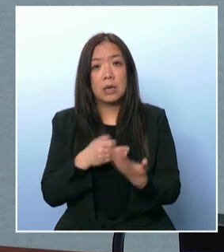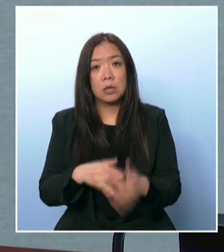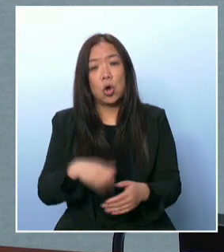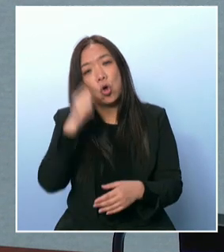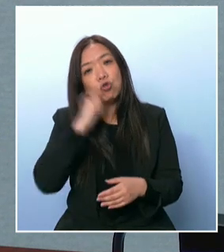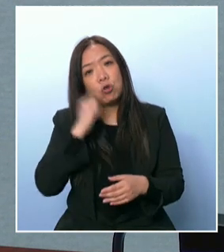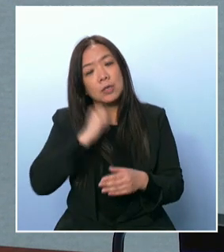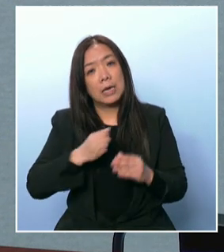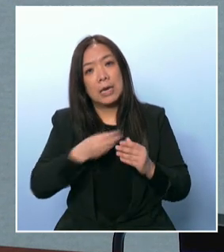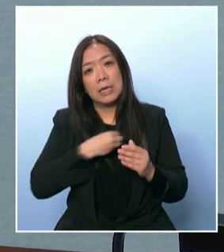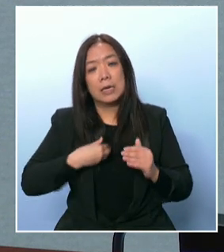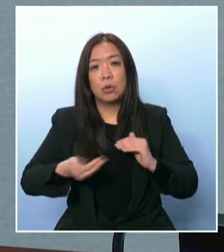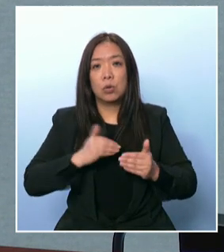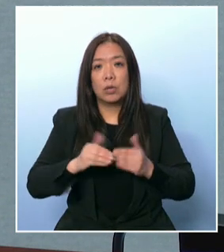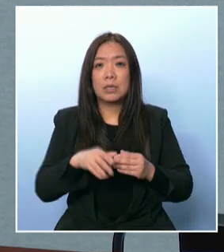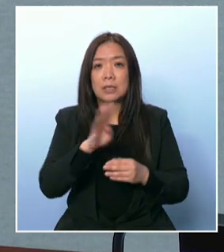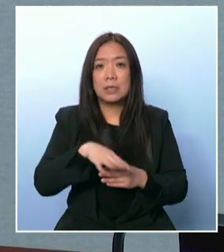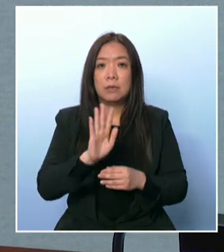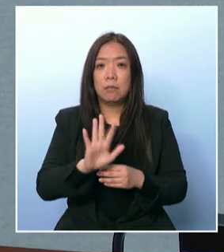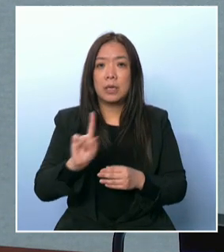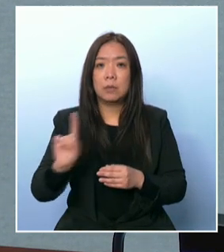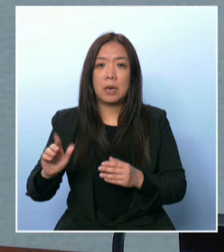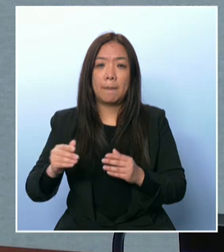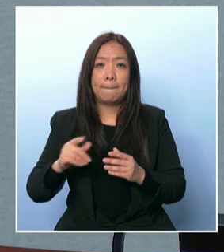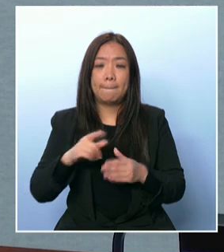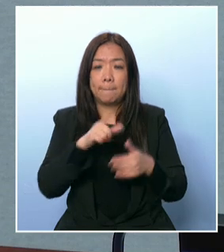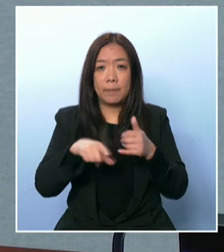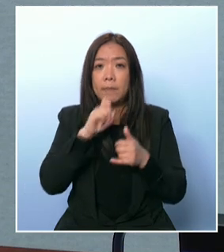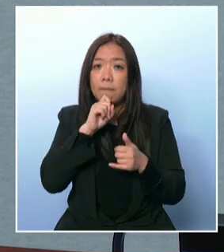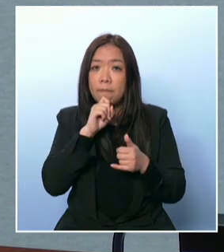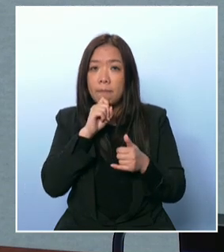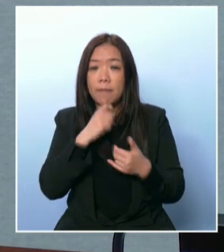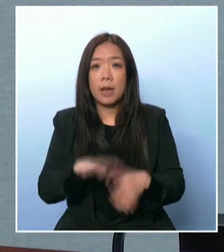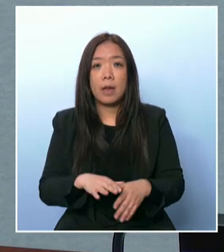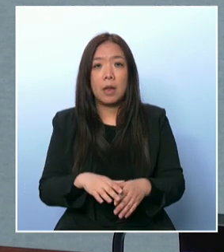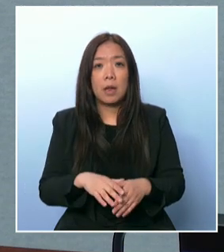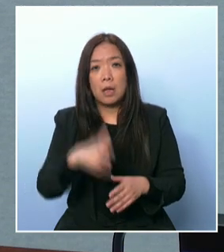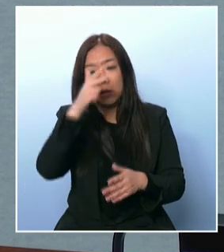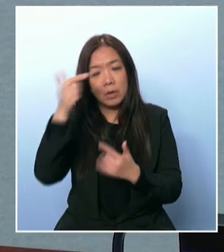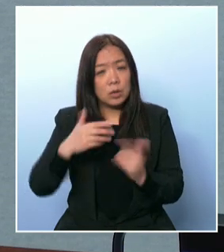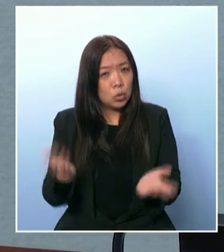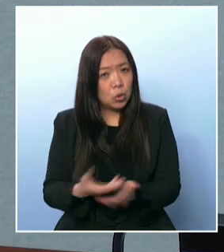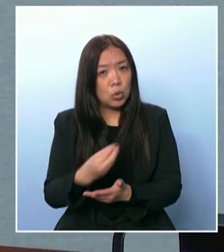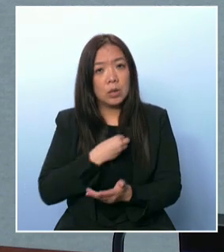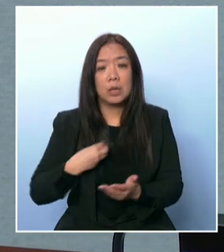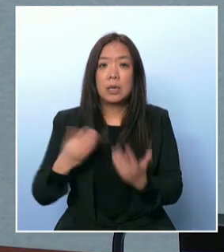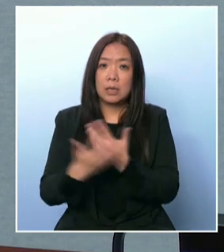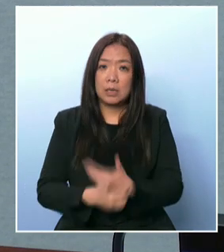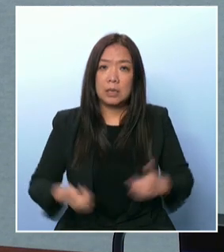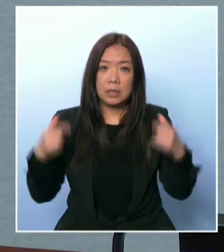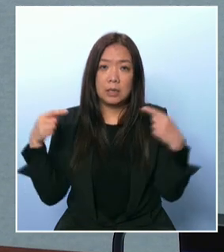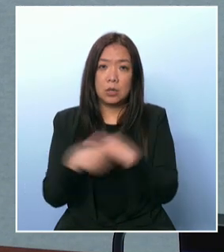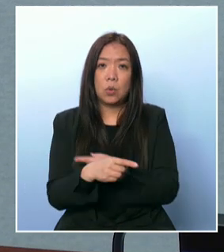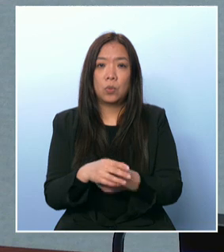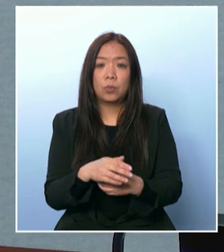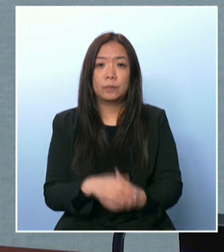services. Now, there are 4,551 Chinese medicine practitioners registered under the elderly healthcare voucher